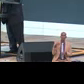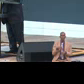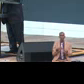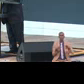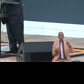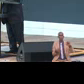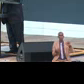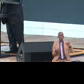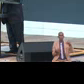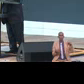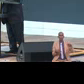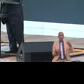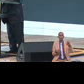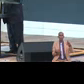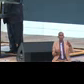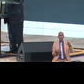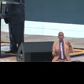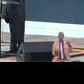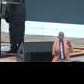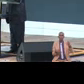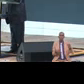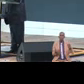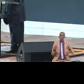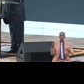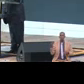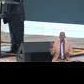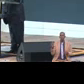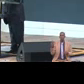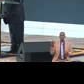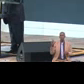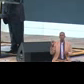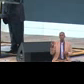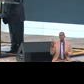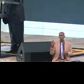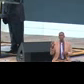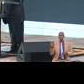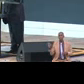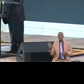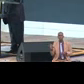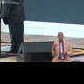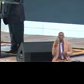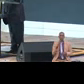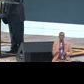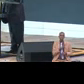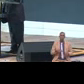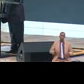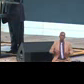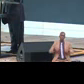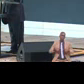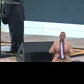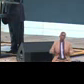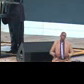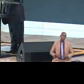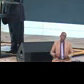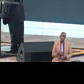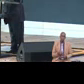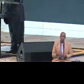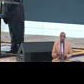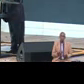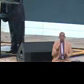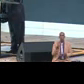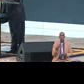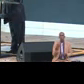at Capernaum, at Galilee, as they saw him tired and weary by